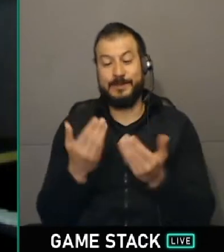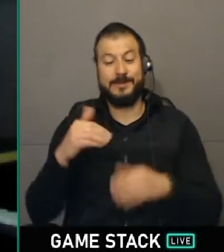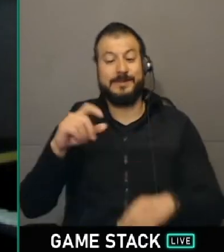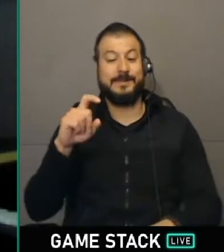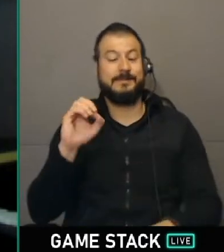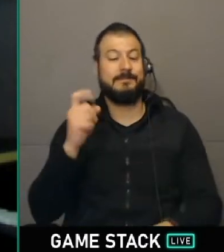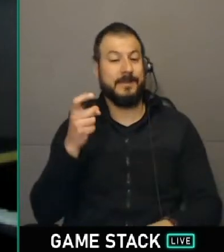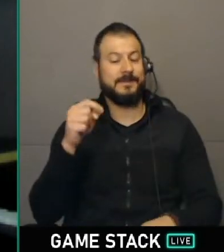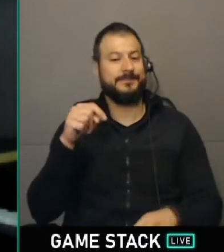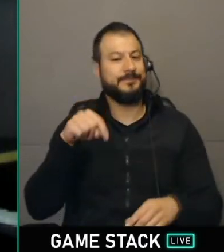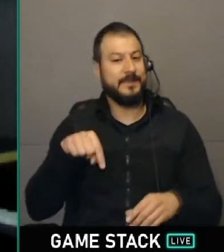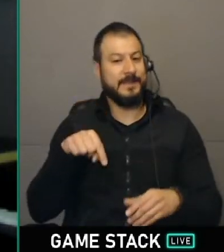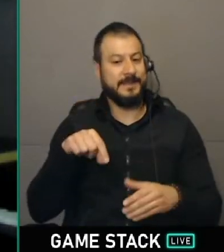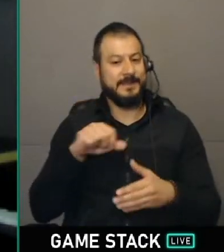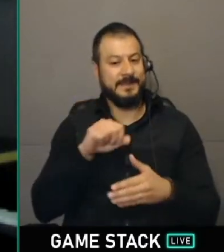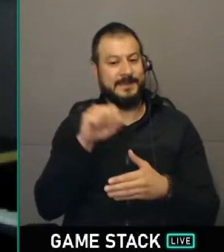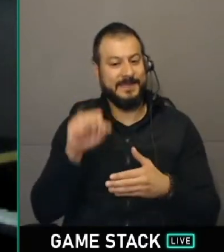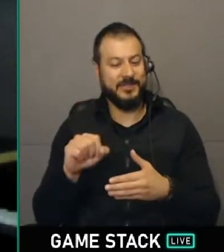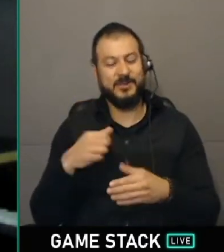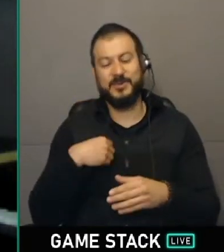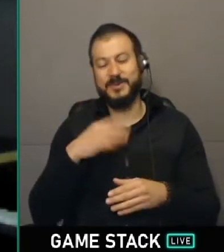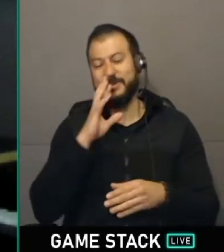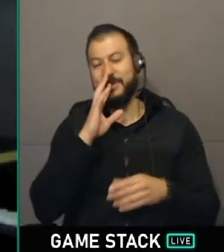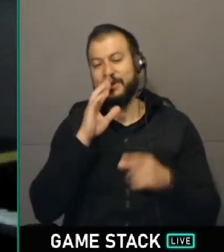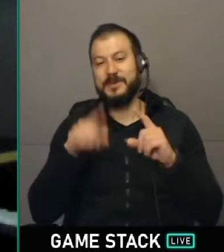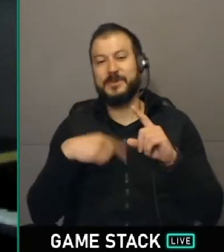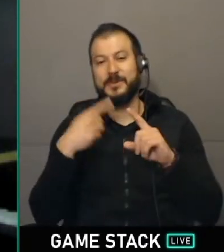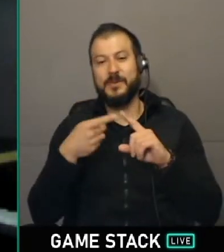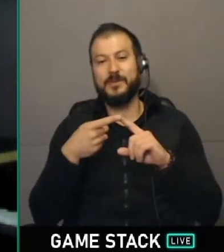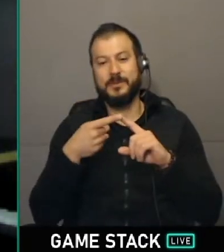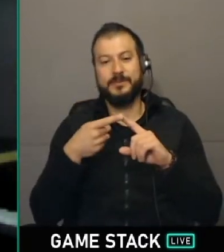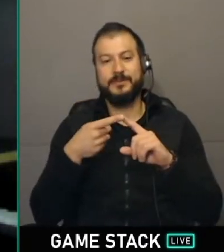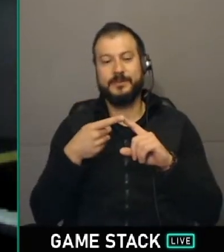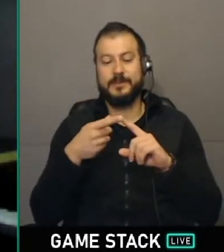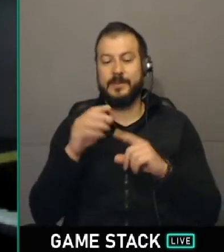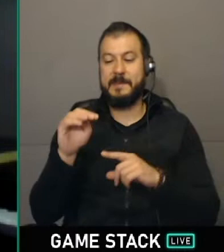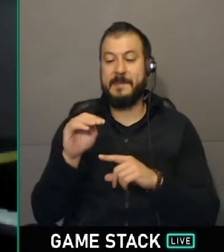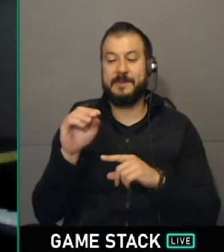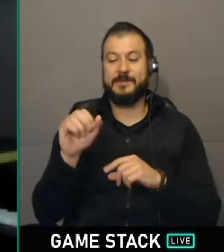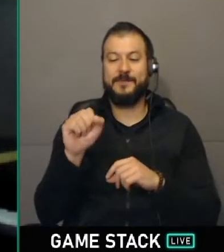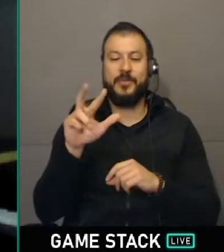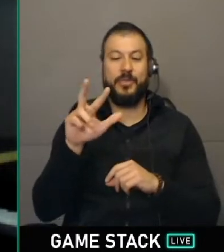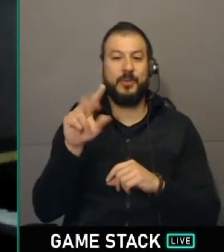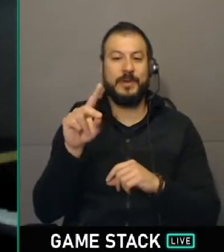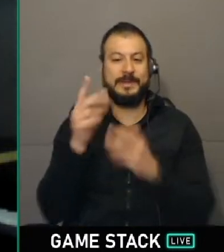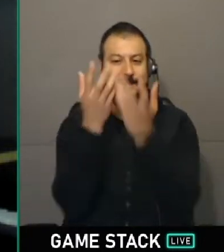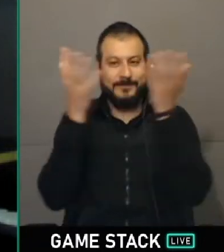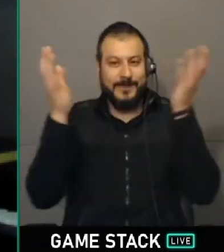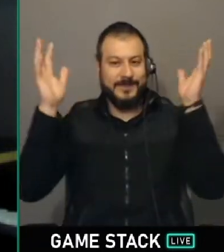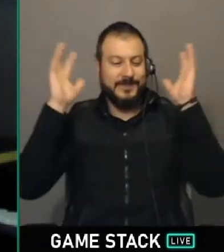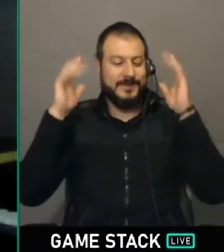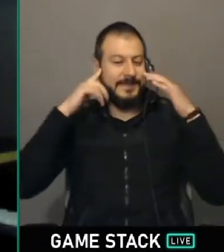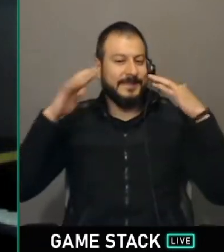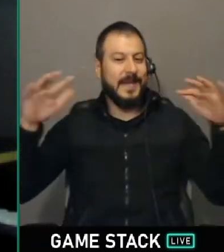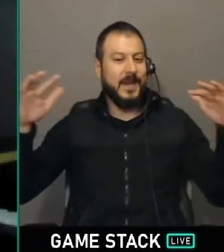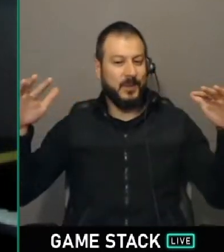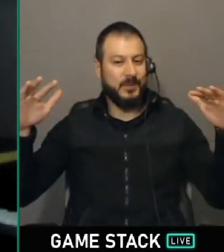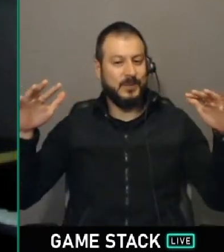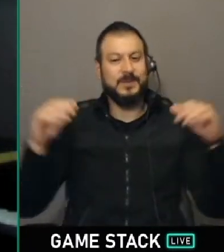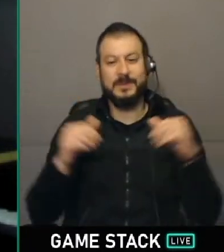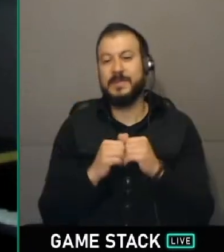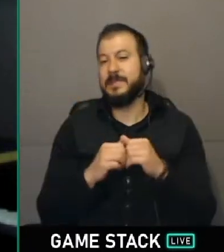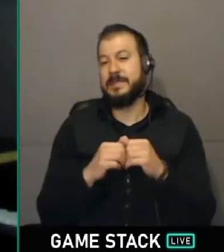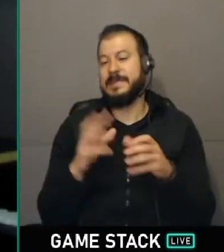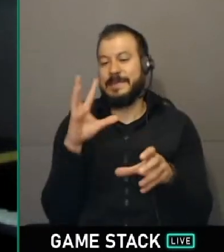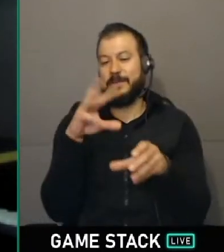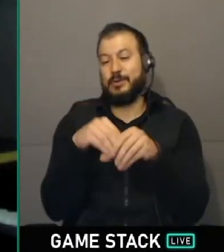session today, we are going to be talking about the Microsoft 3D Spatial Sound platform and integrating it into